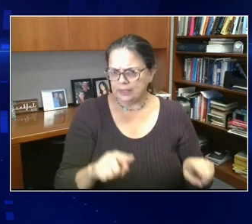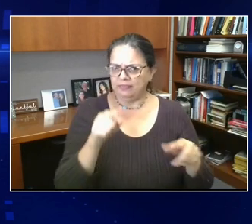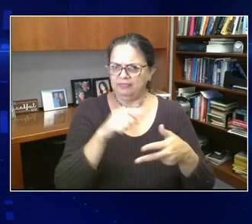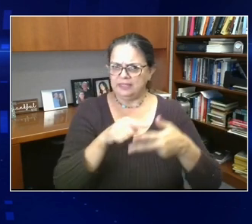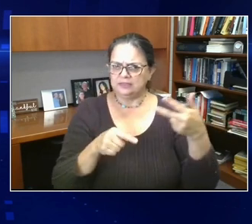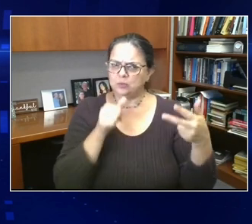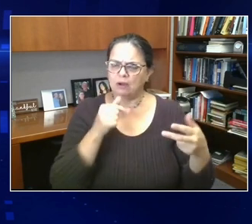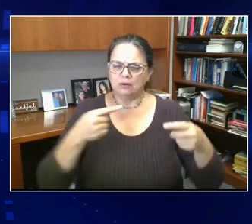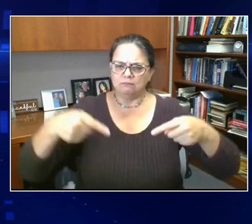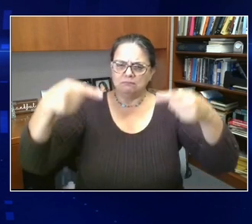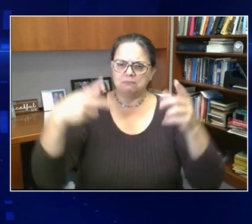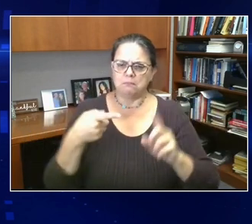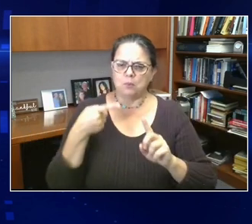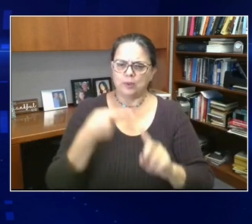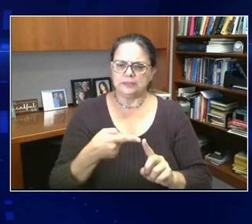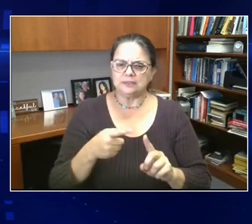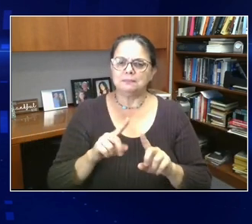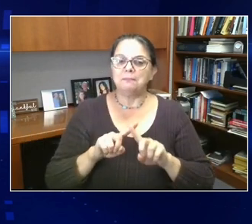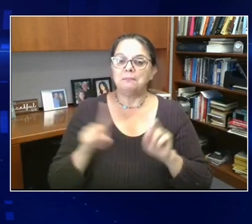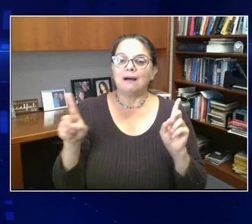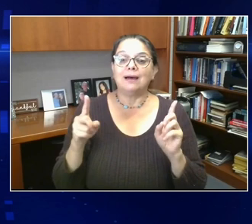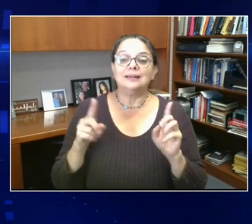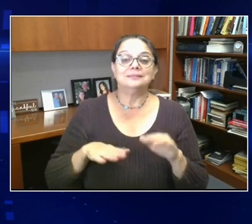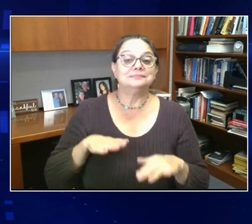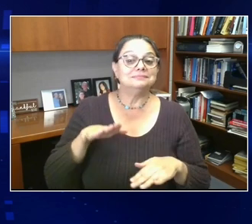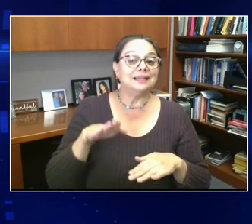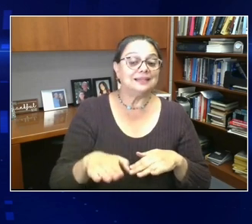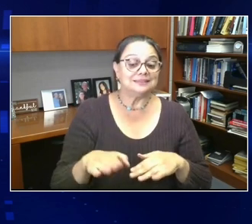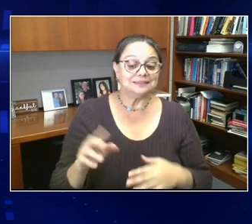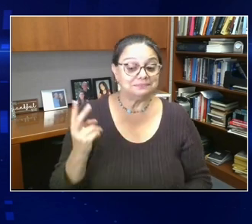I think we can all agree on these assumptions. They're not controversial.